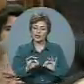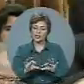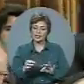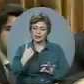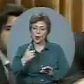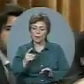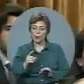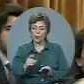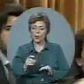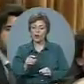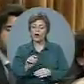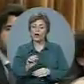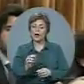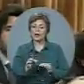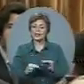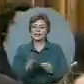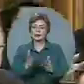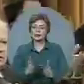his right-wing agenda?